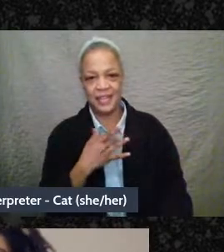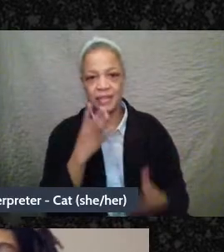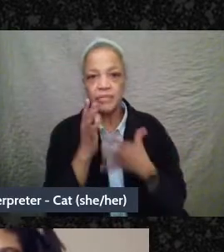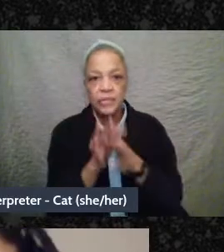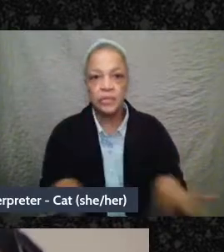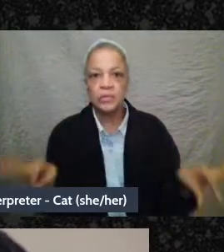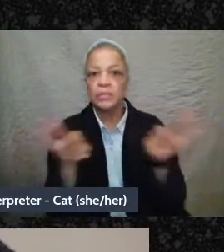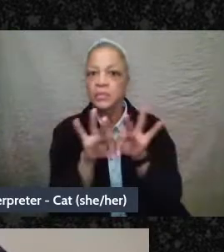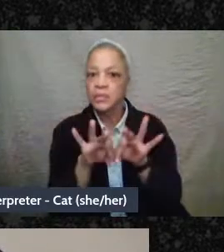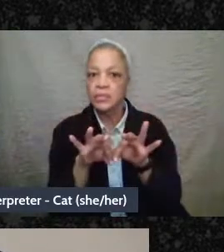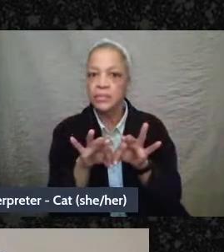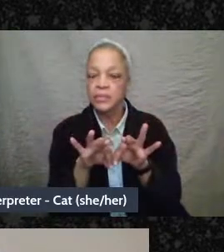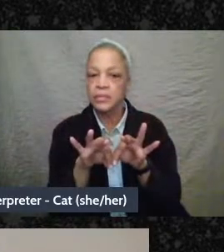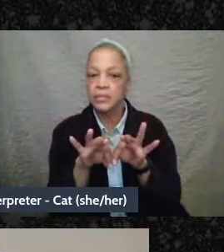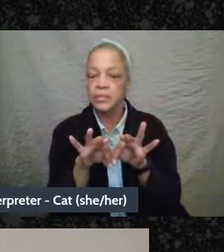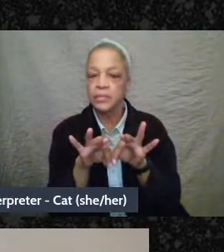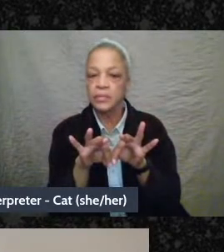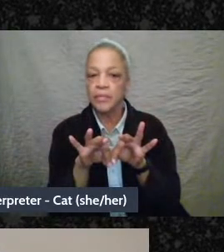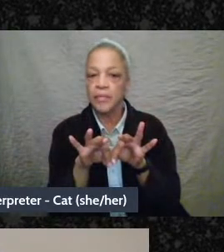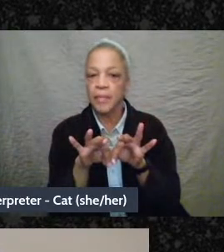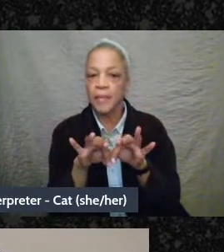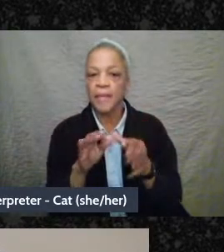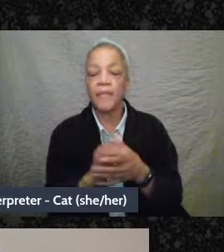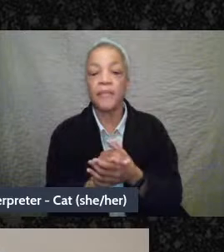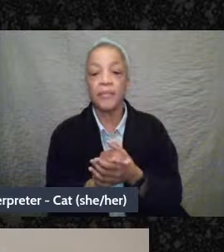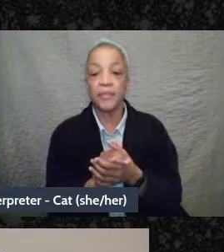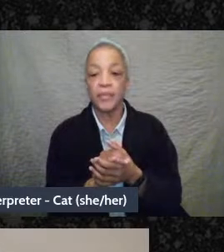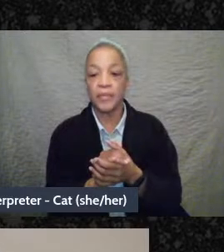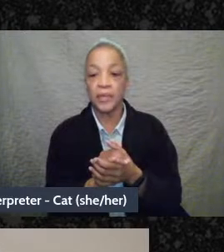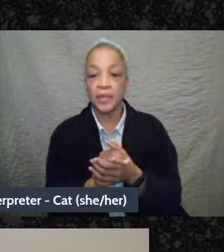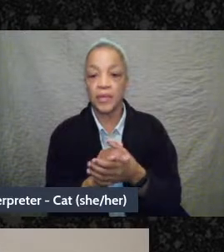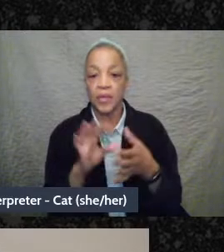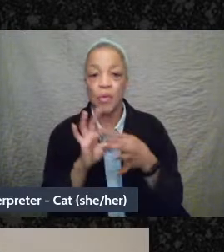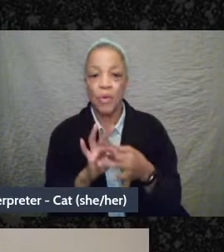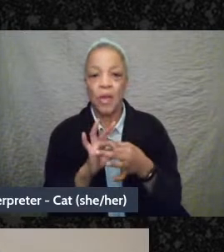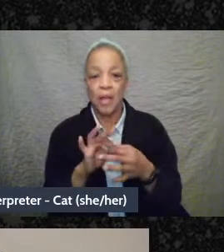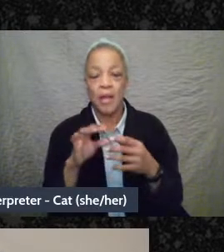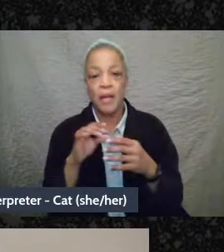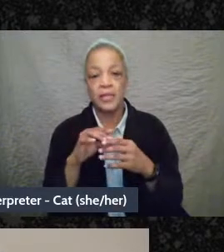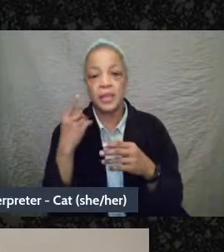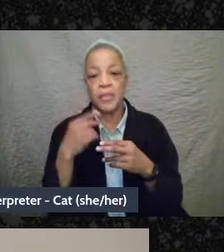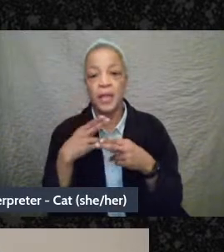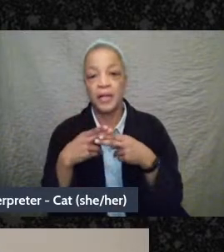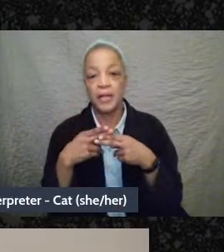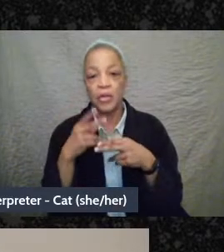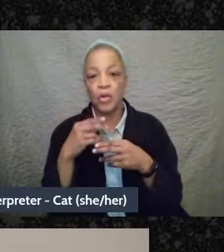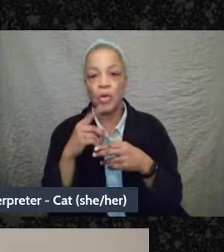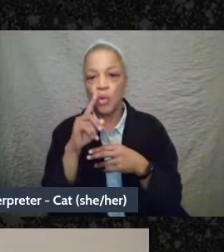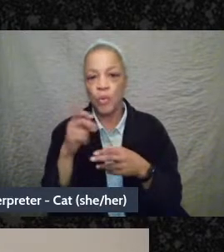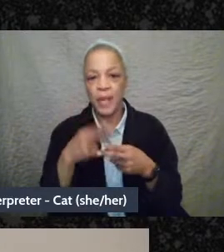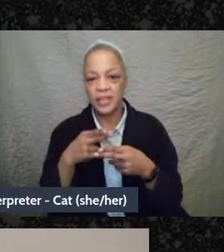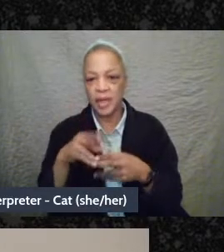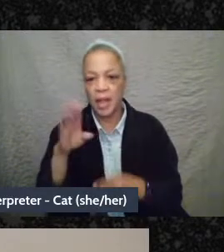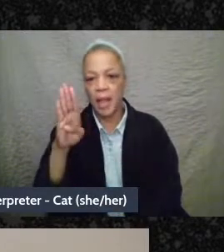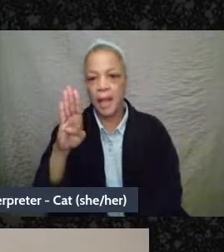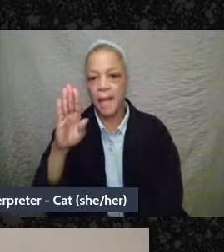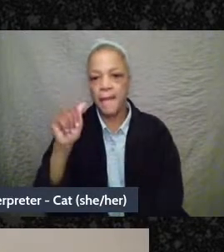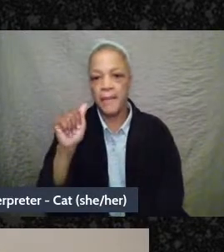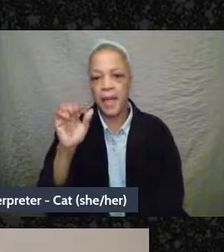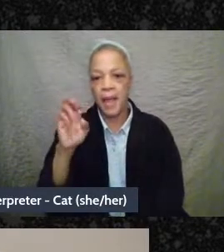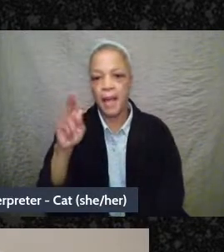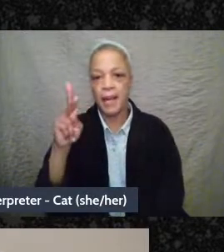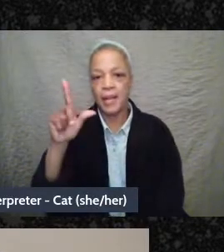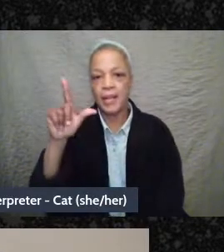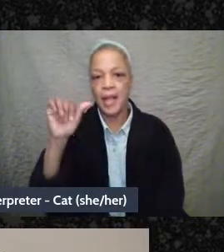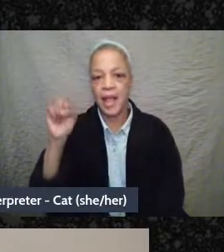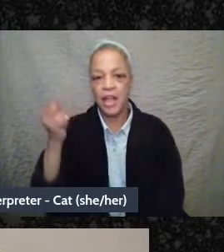critical. And I think to the part about backlash, I think someone raised a question in the chat about backlash, particularly